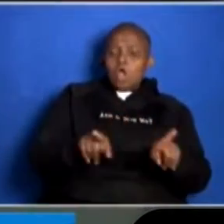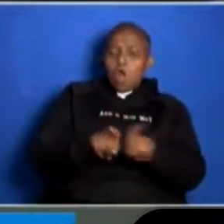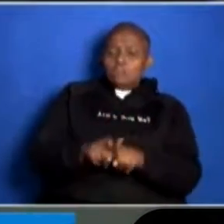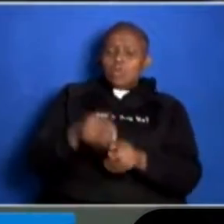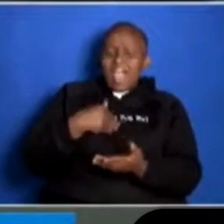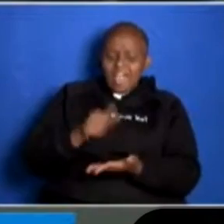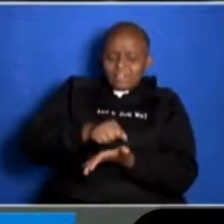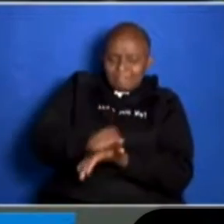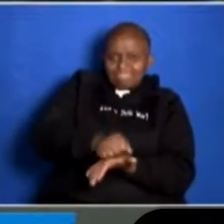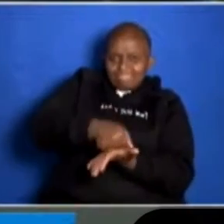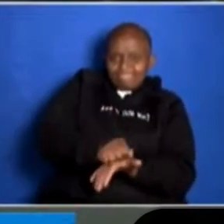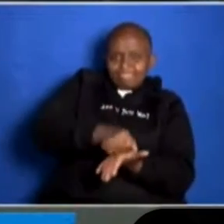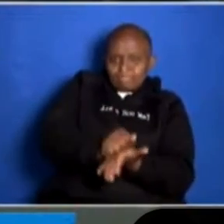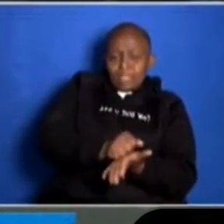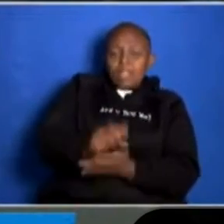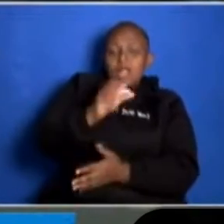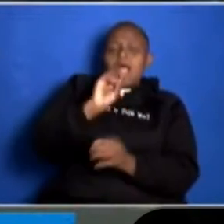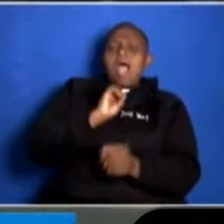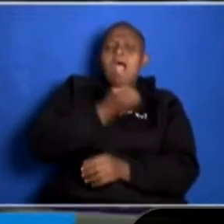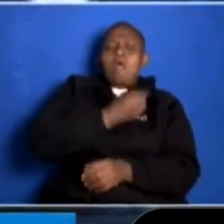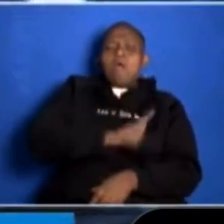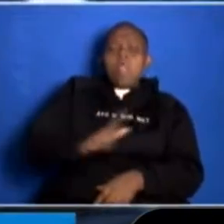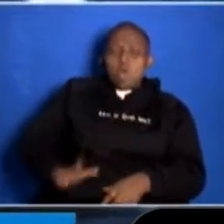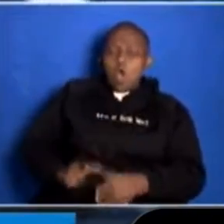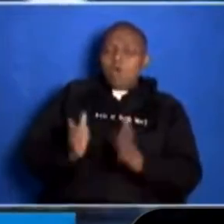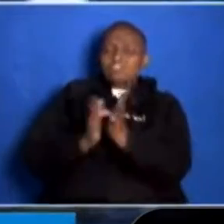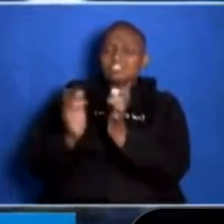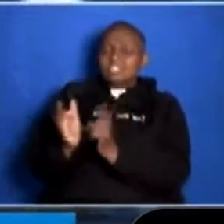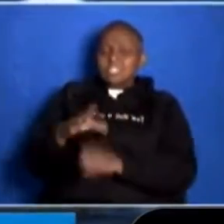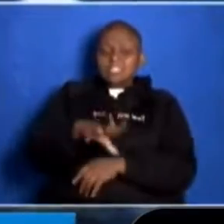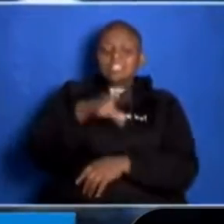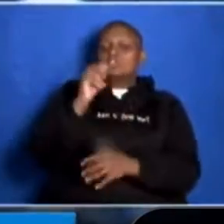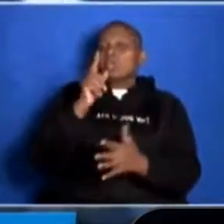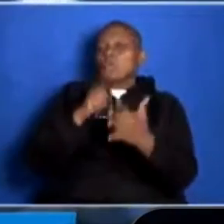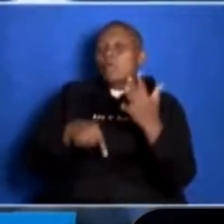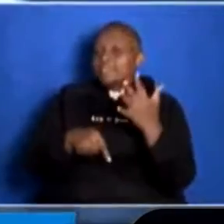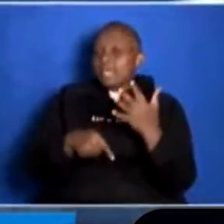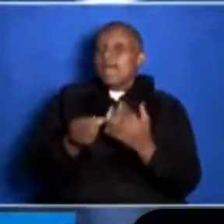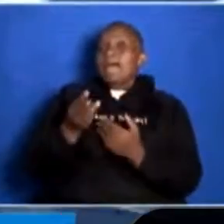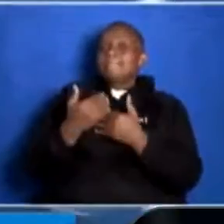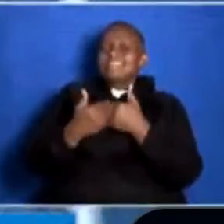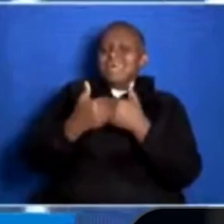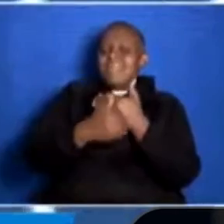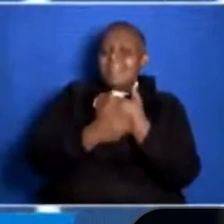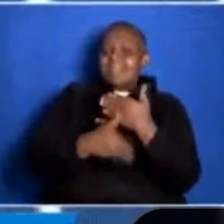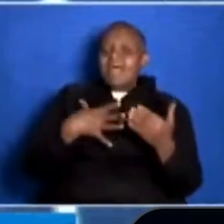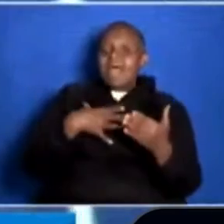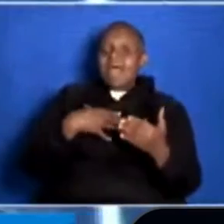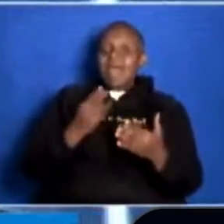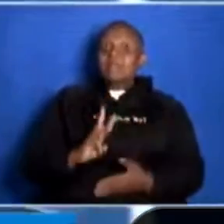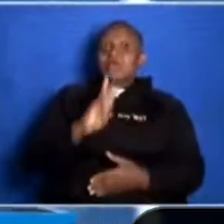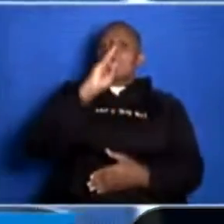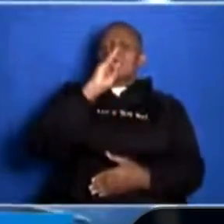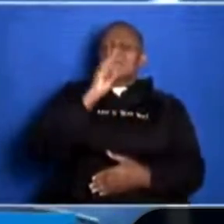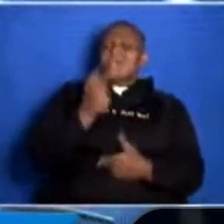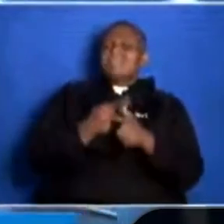alikuwa na sagangano. Our Lord Jesus Christ took the bread and the wine. Yesu alichukua divai. And he said, this is a new